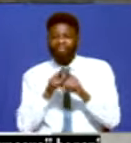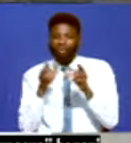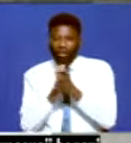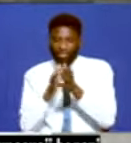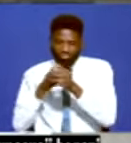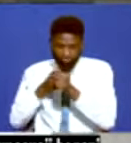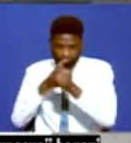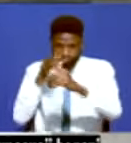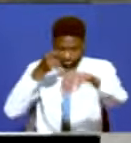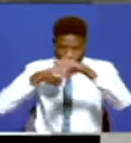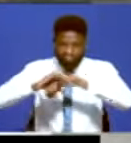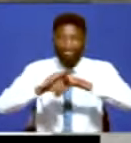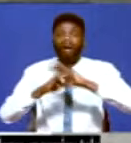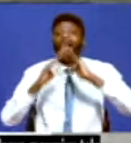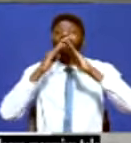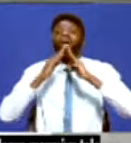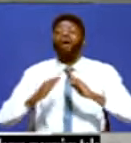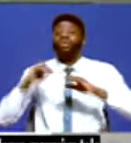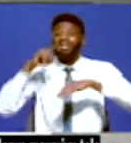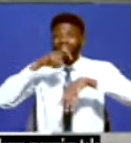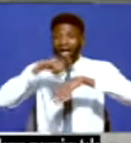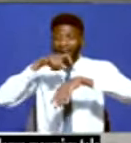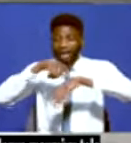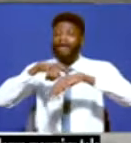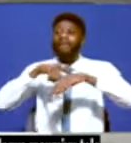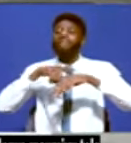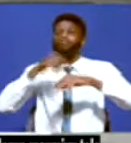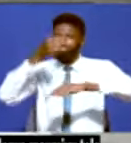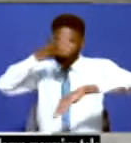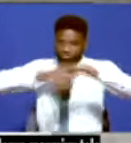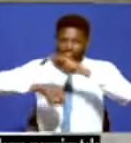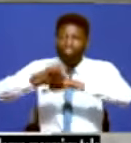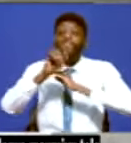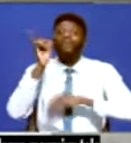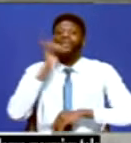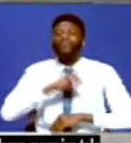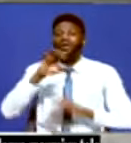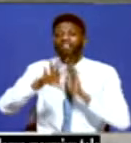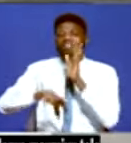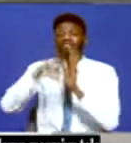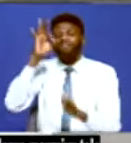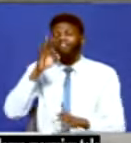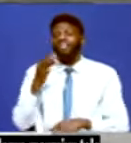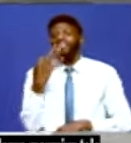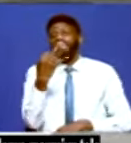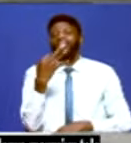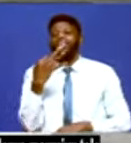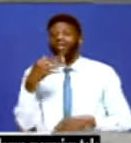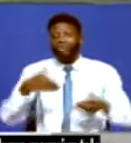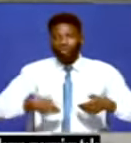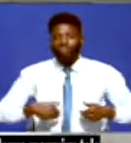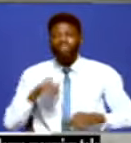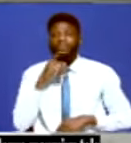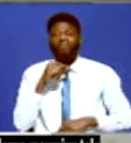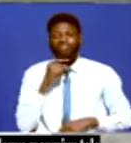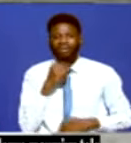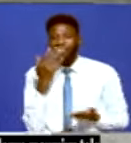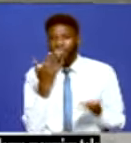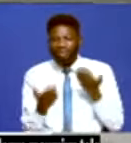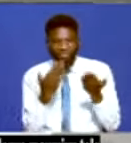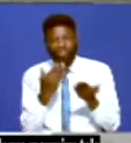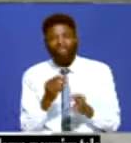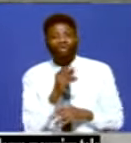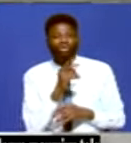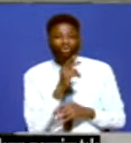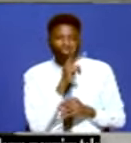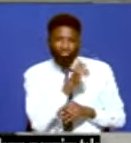that was suspected. And upon gaining entry, they found three young men aged between 20 2 to 25 years. And